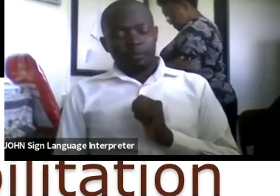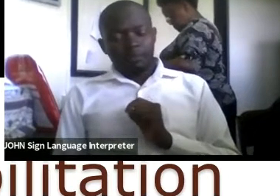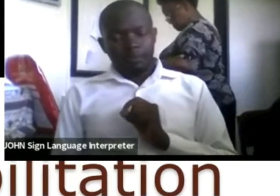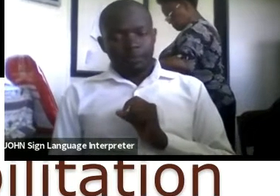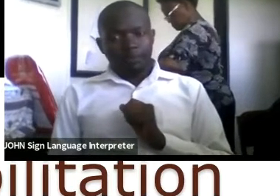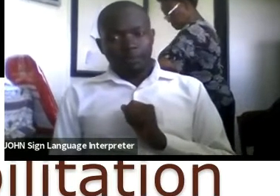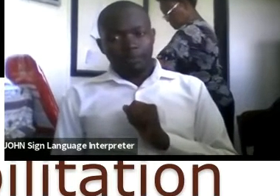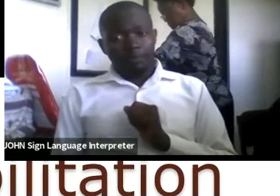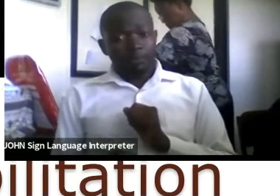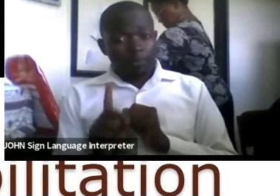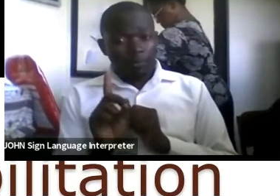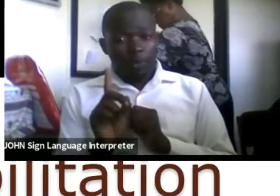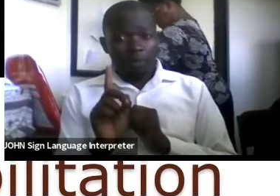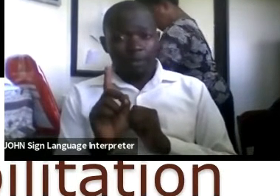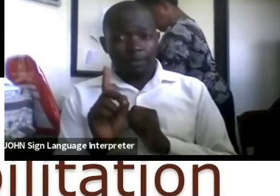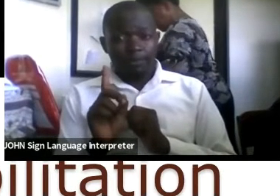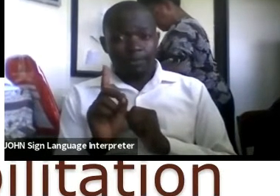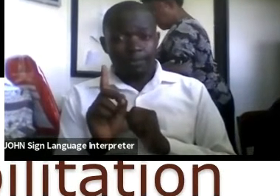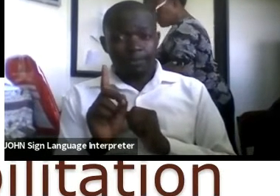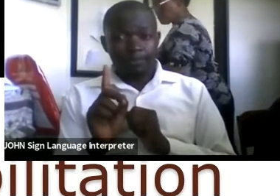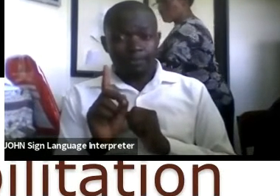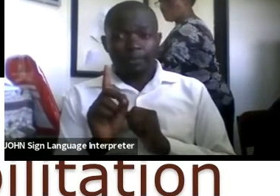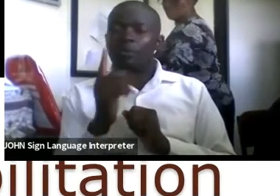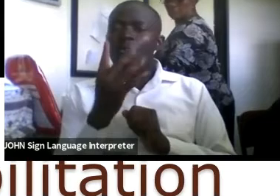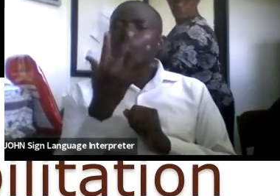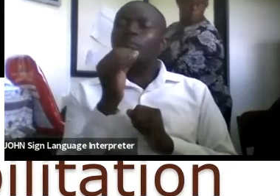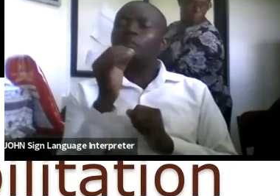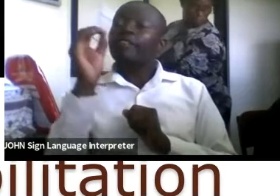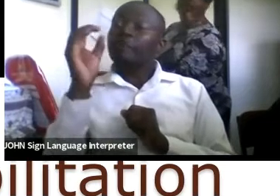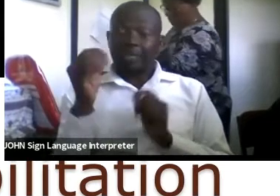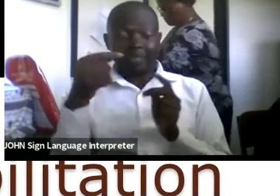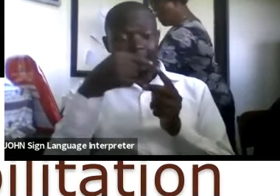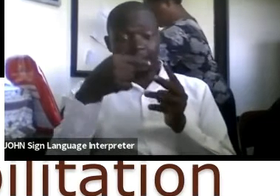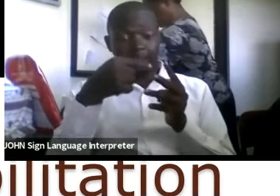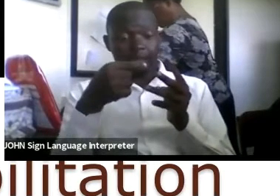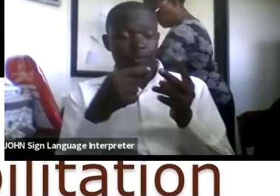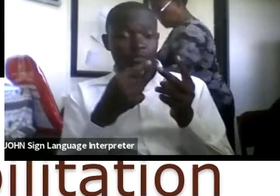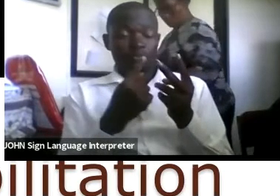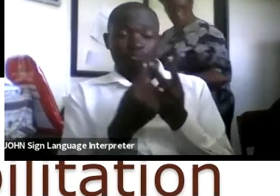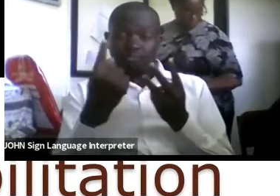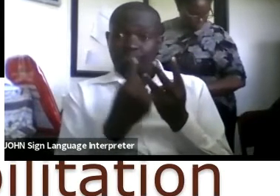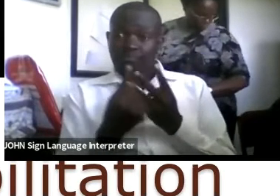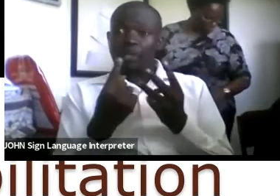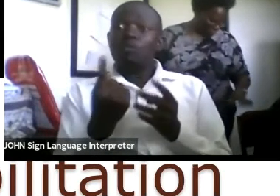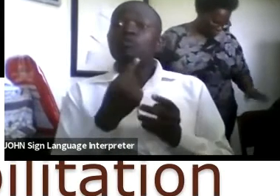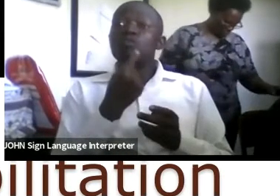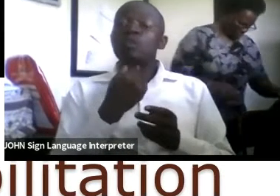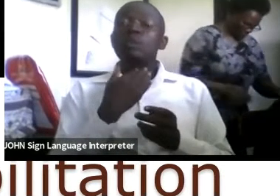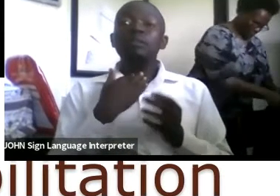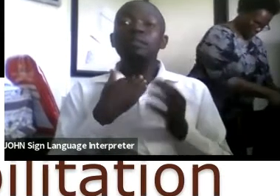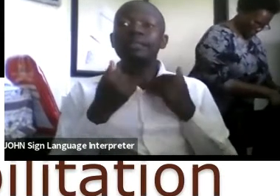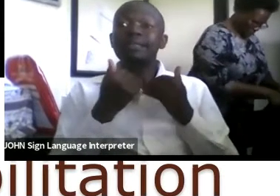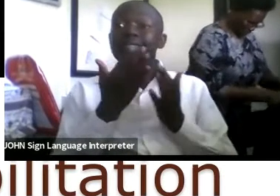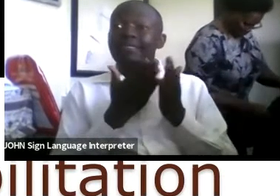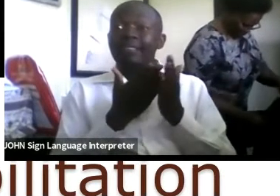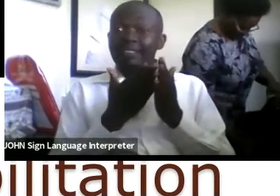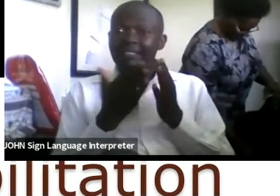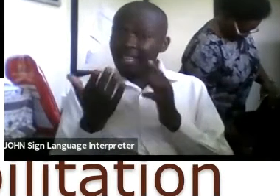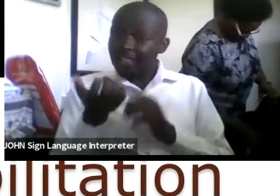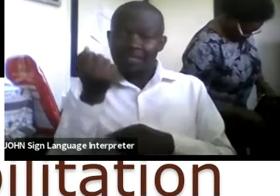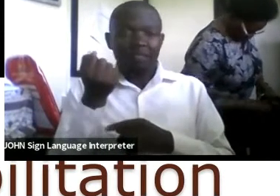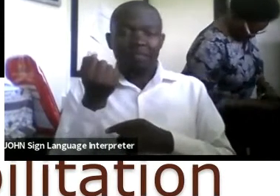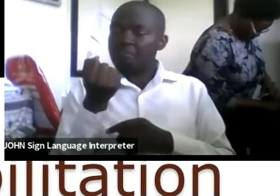But not even 50% of those people who require those rehabilitation receive those